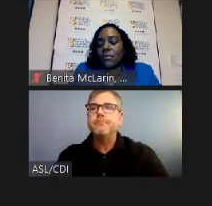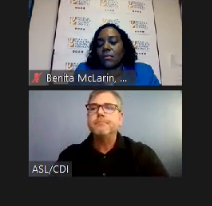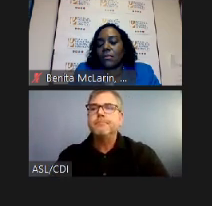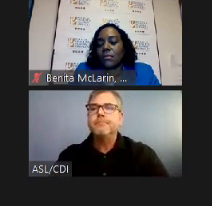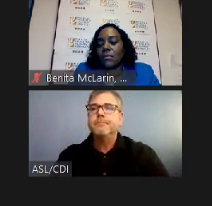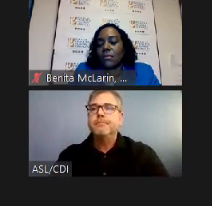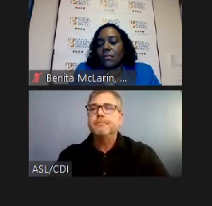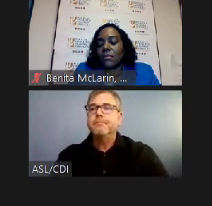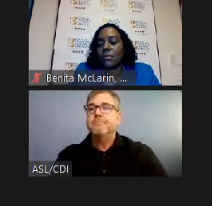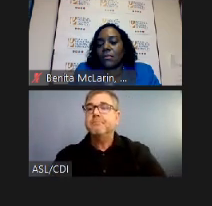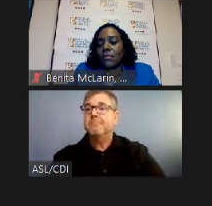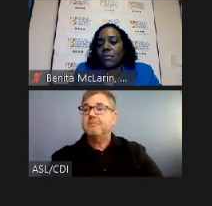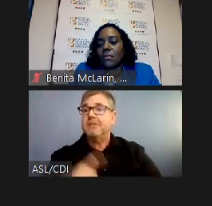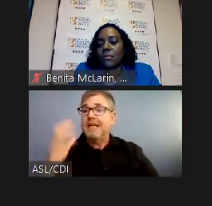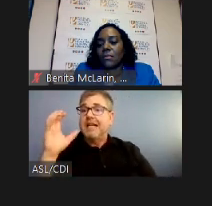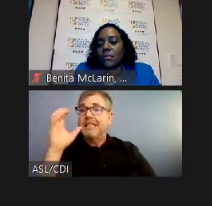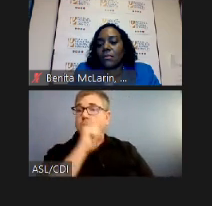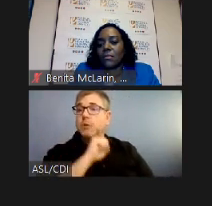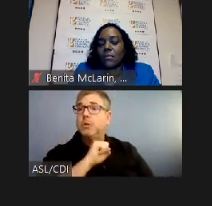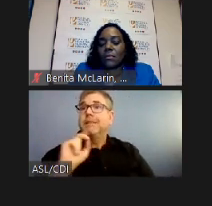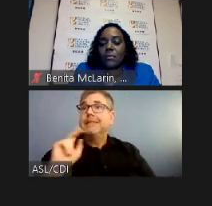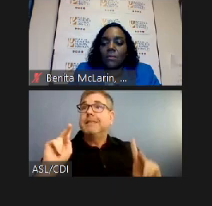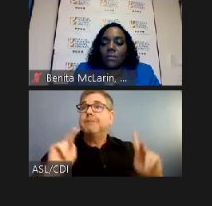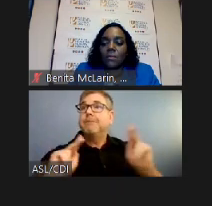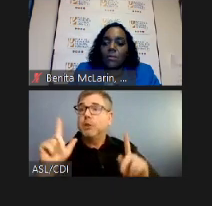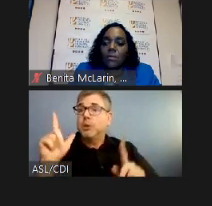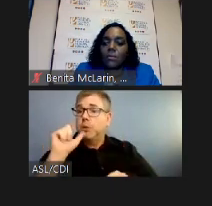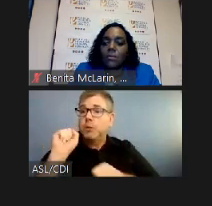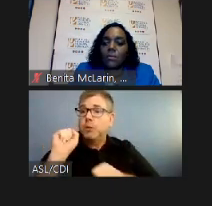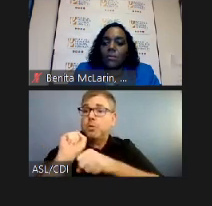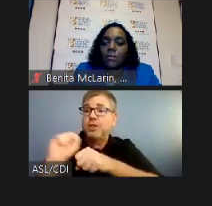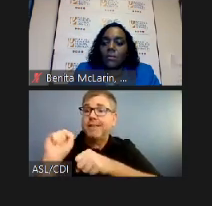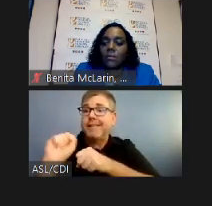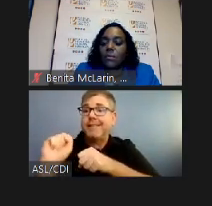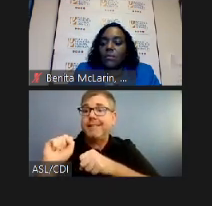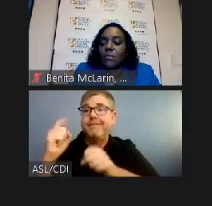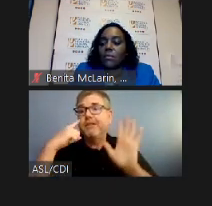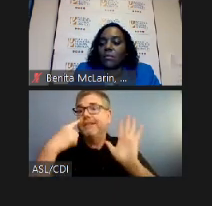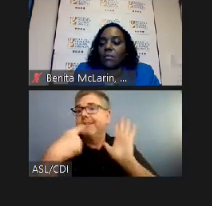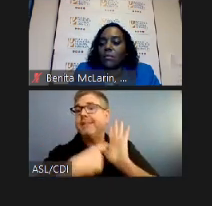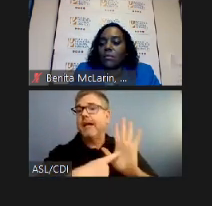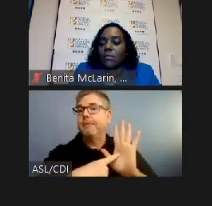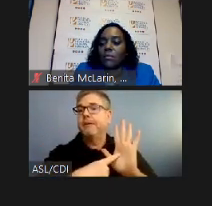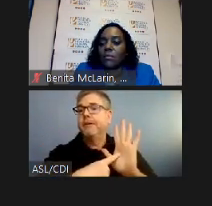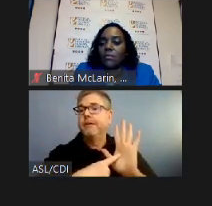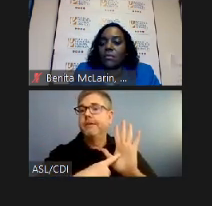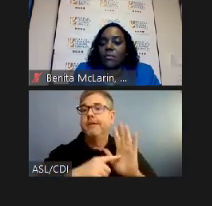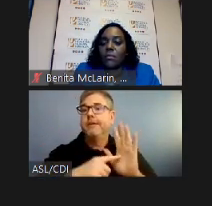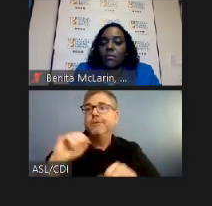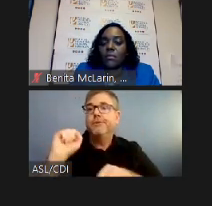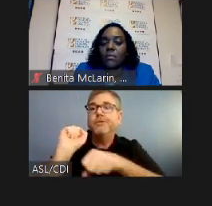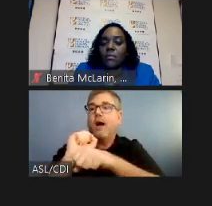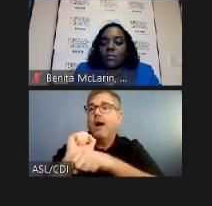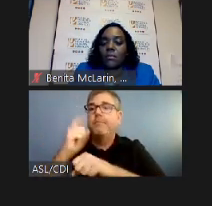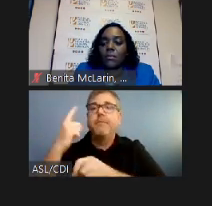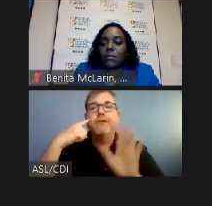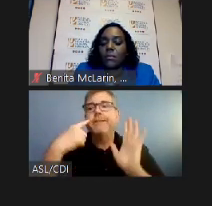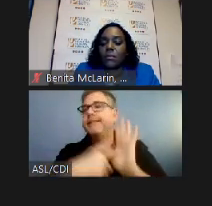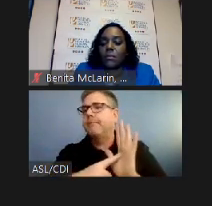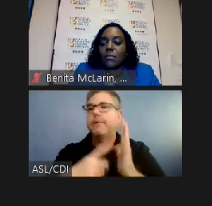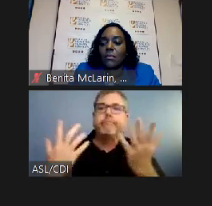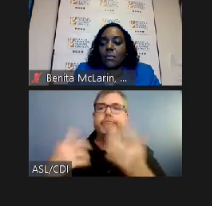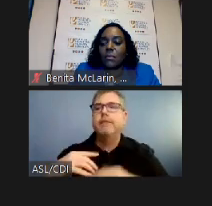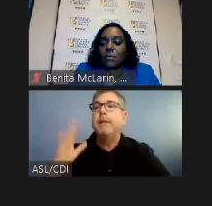in occupations that are not yet defined, so a few that we've seen are music teachers,